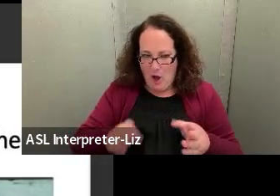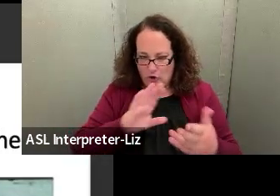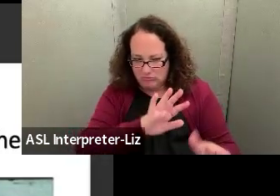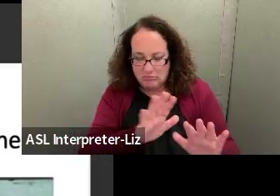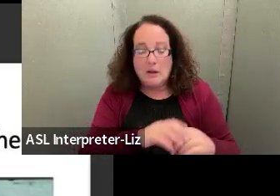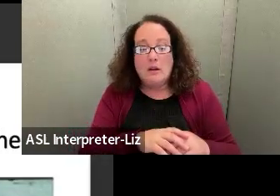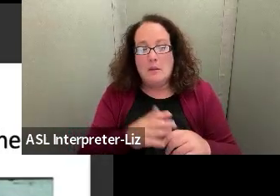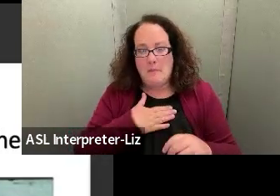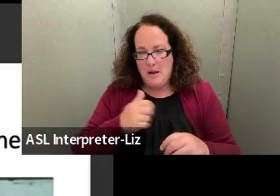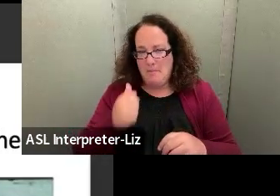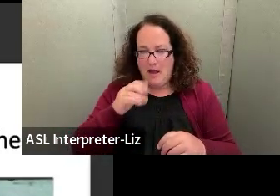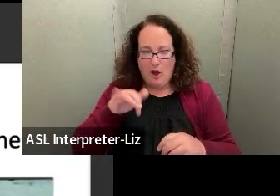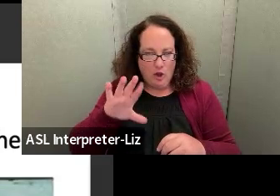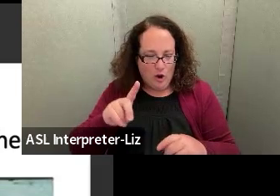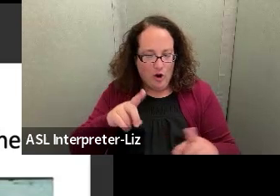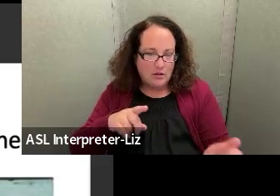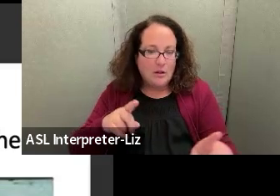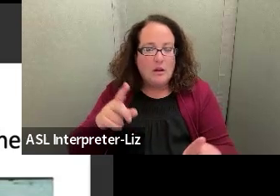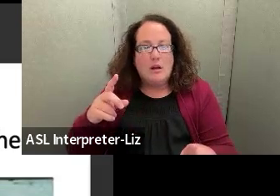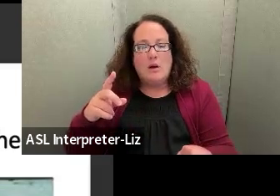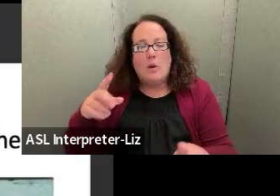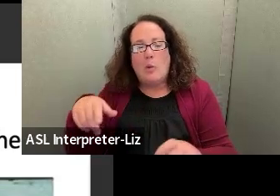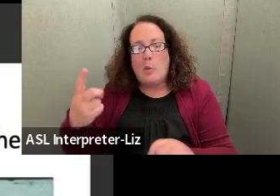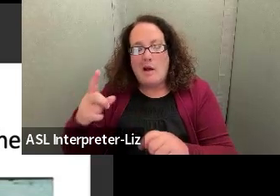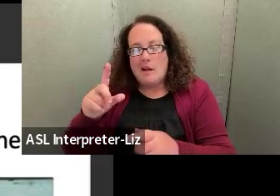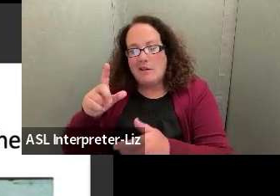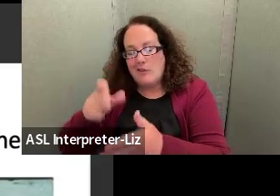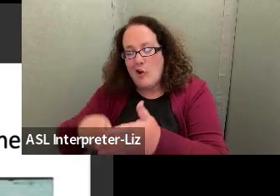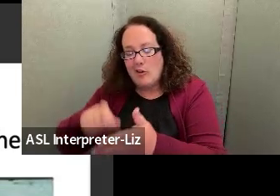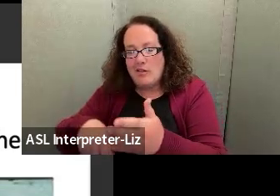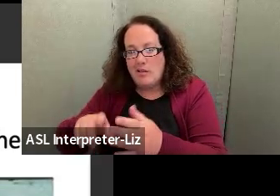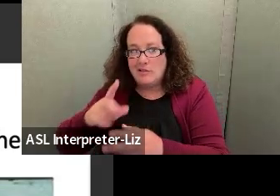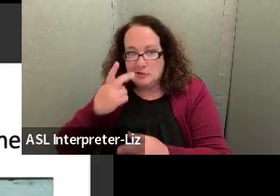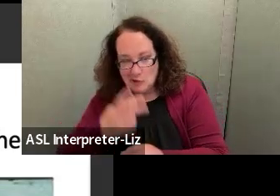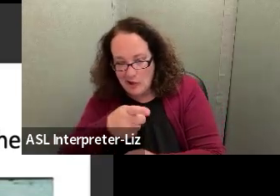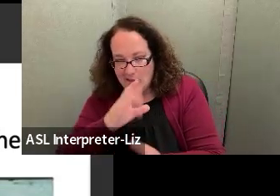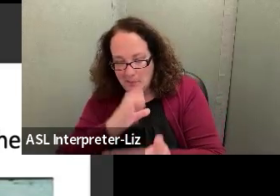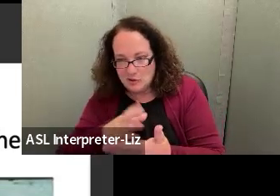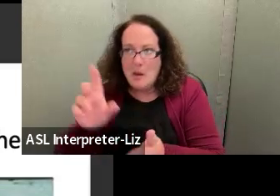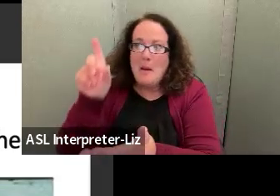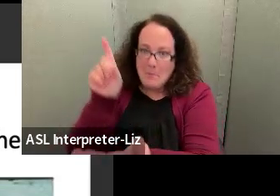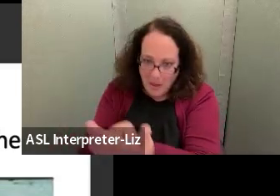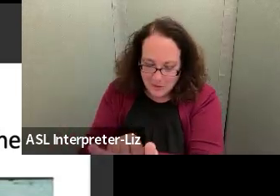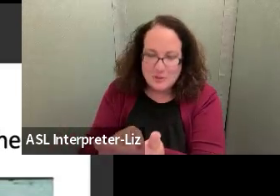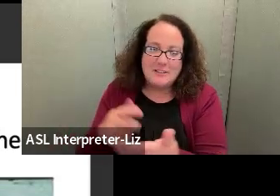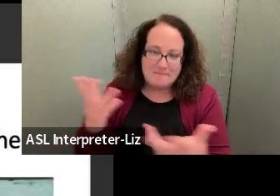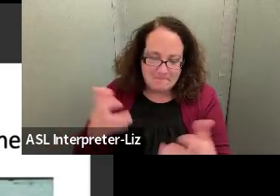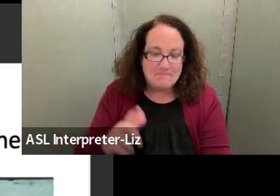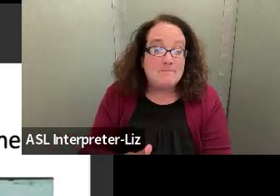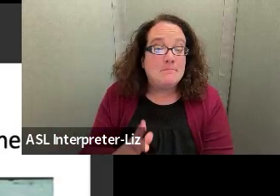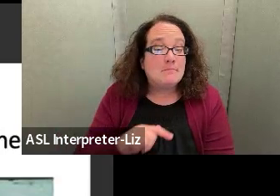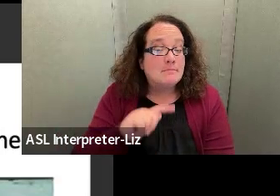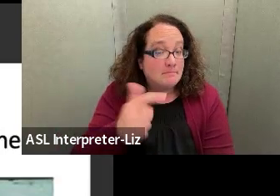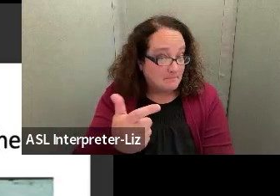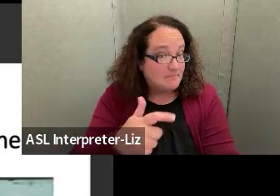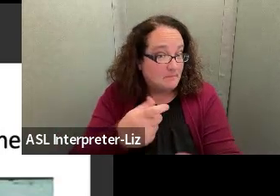and CNE News picked it up and published it in 2013. So You carved that?